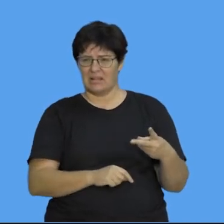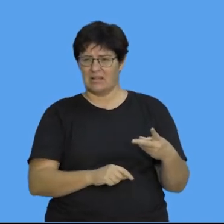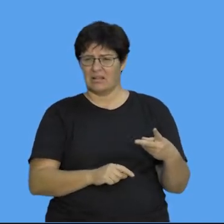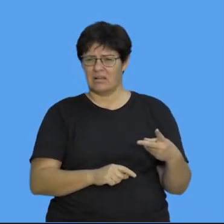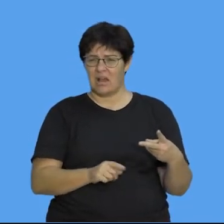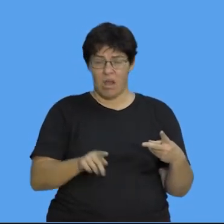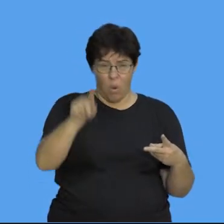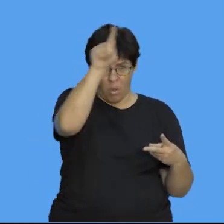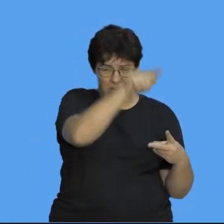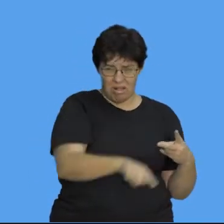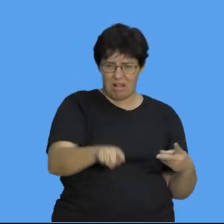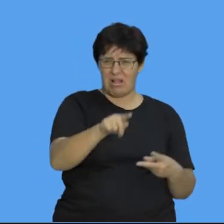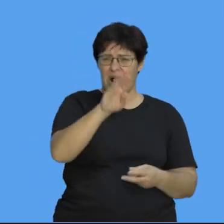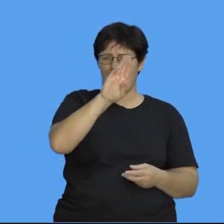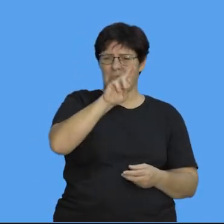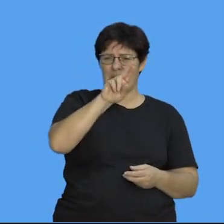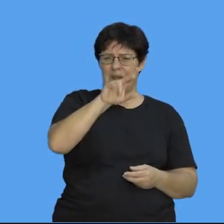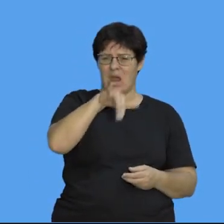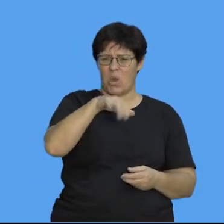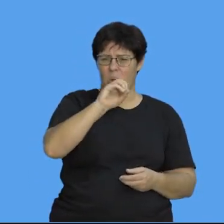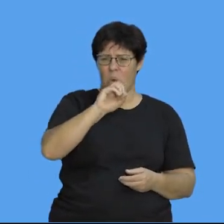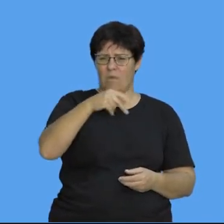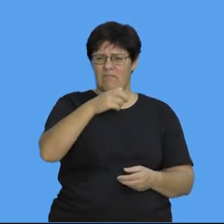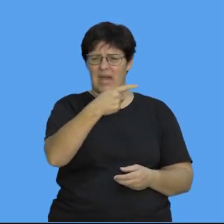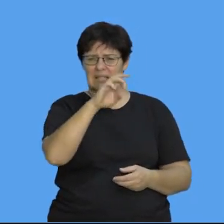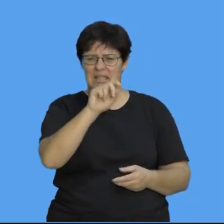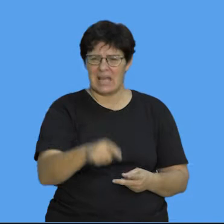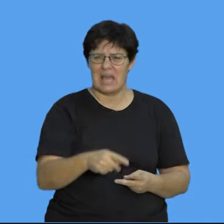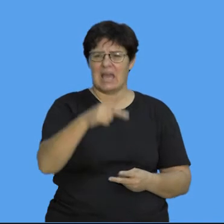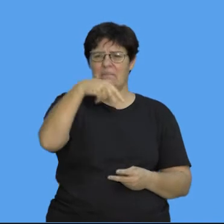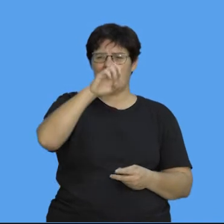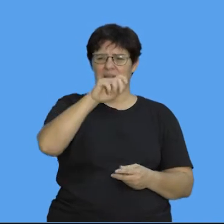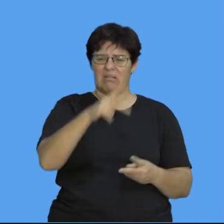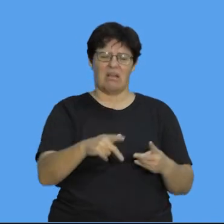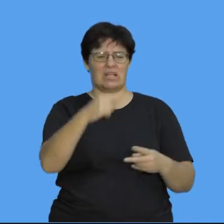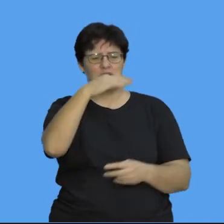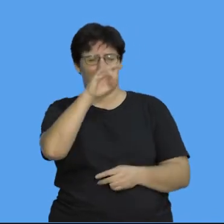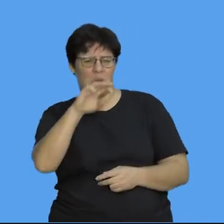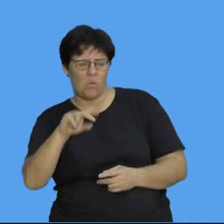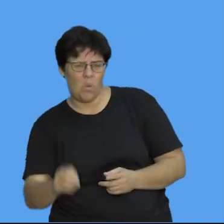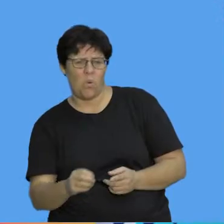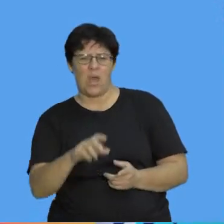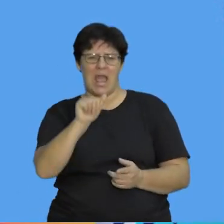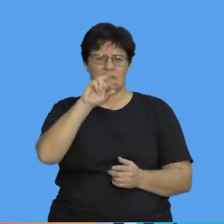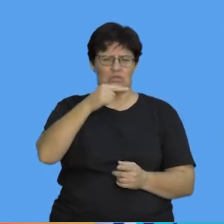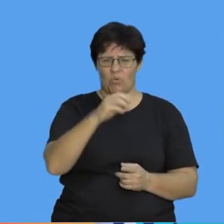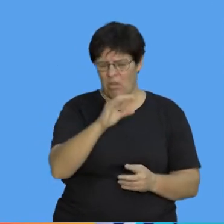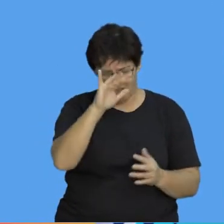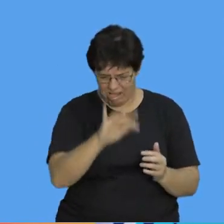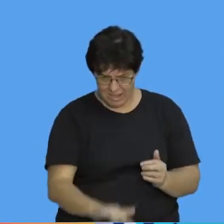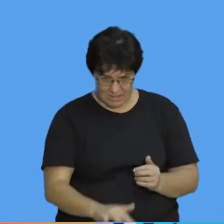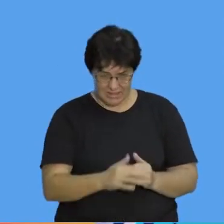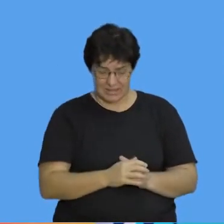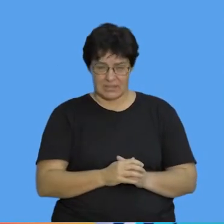these words over here, bryophyta, pteridophyta, gymnosperms, and angiosperms. Okay, what are we going to look